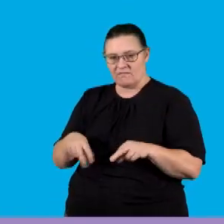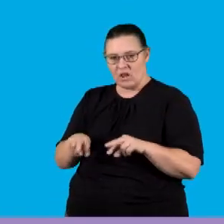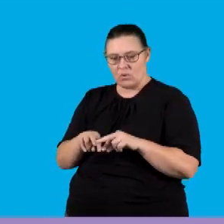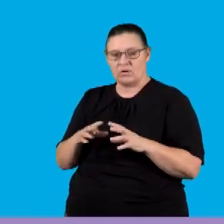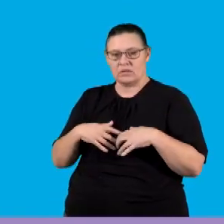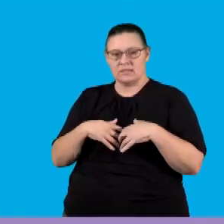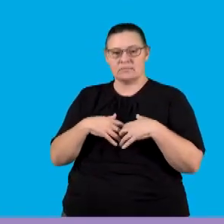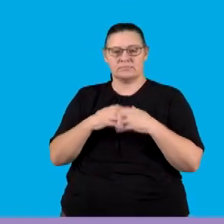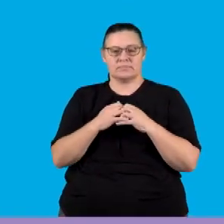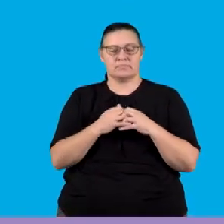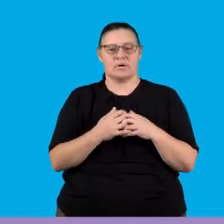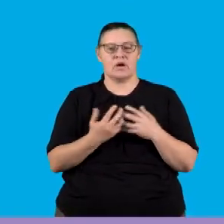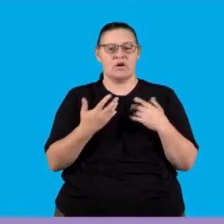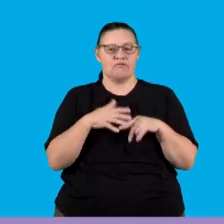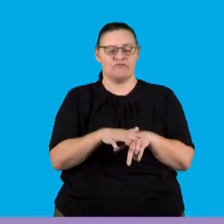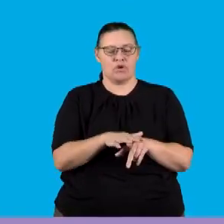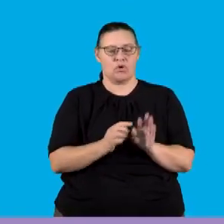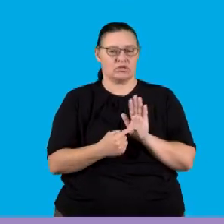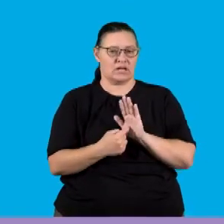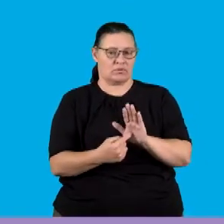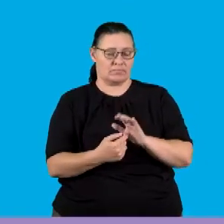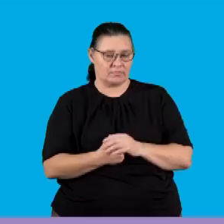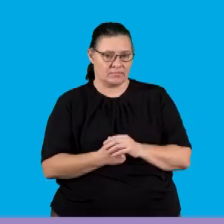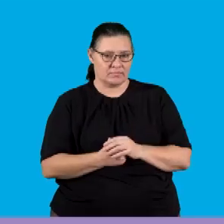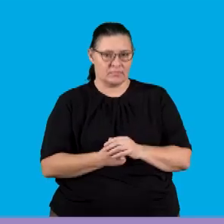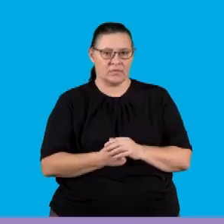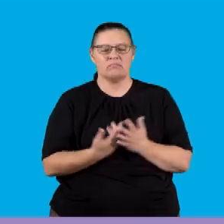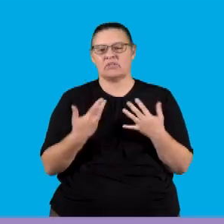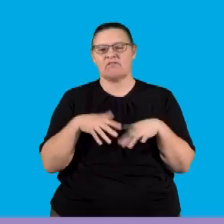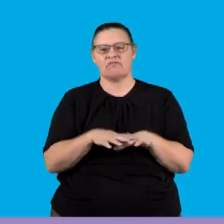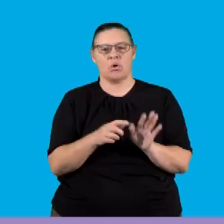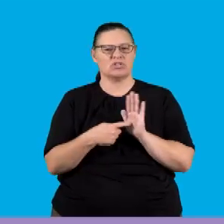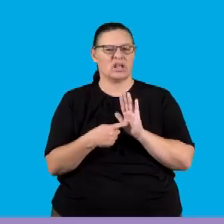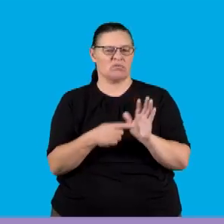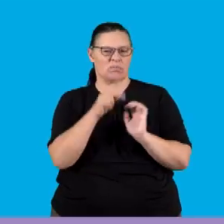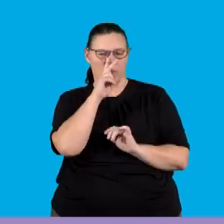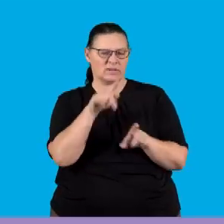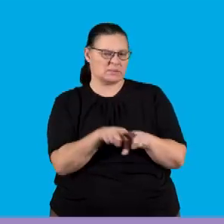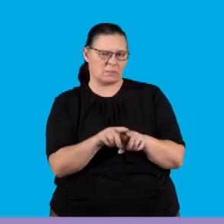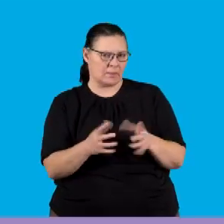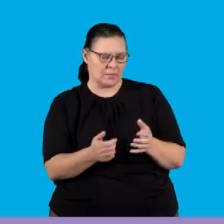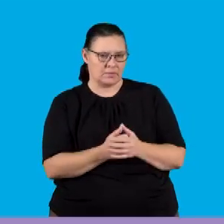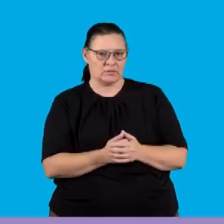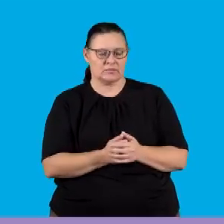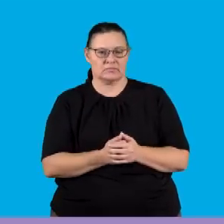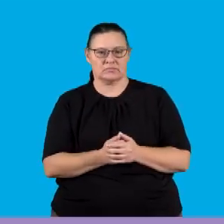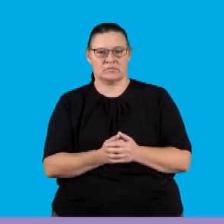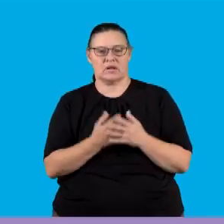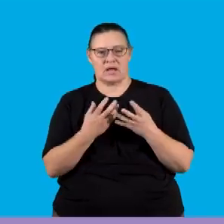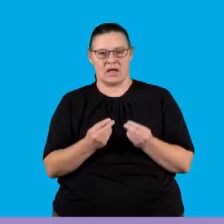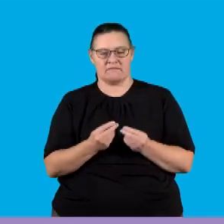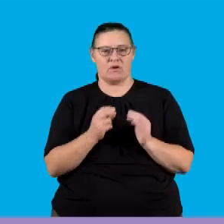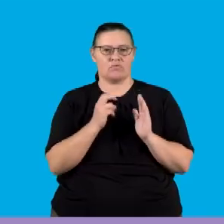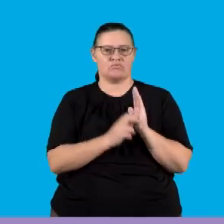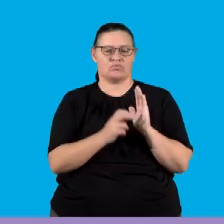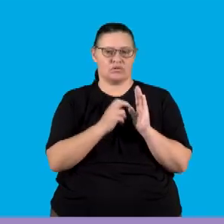input values to draw a flow diagram. So we remember what a flow diagram looks like. Well,